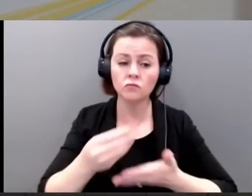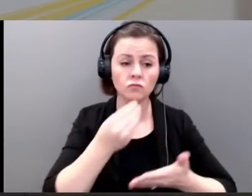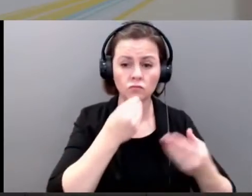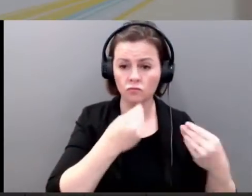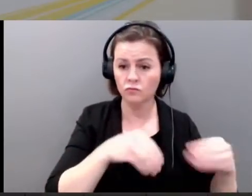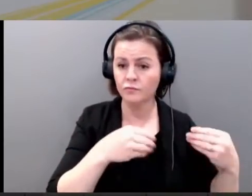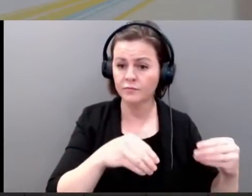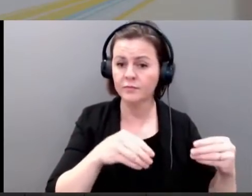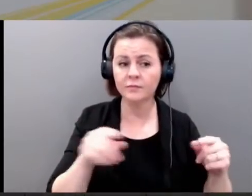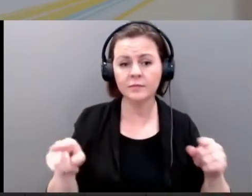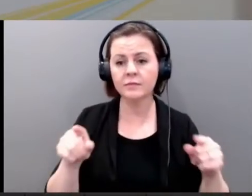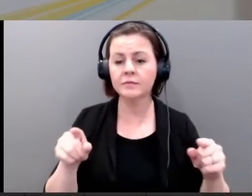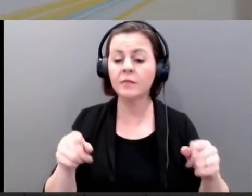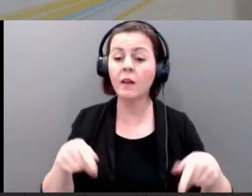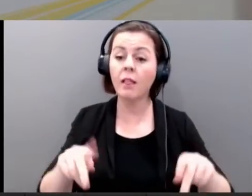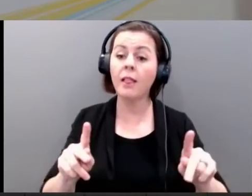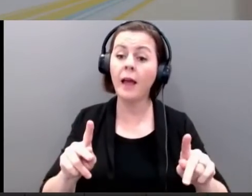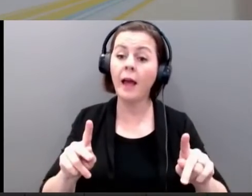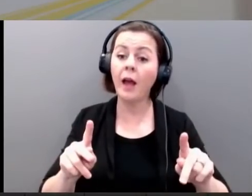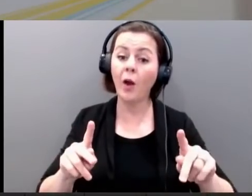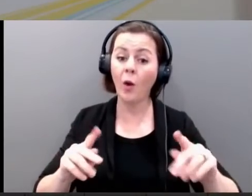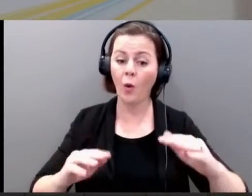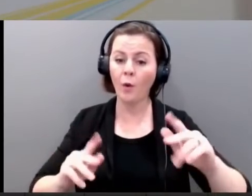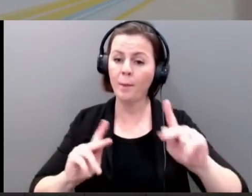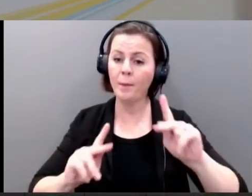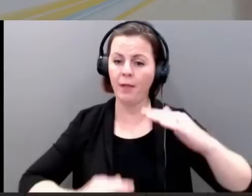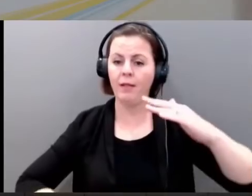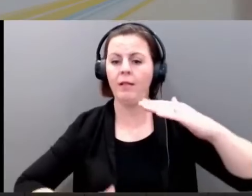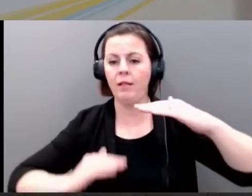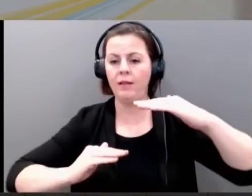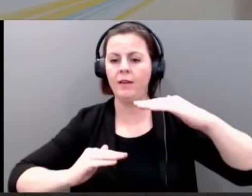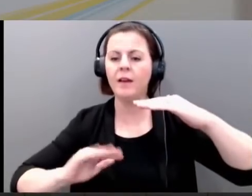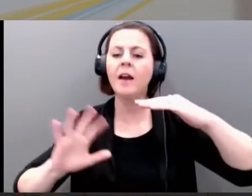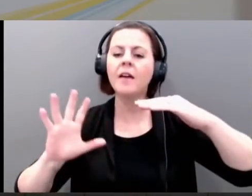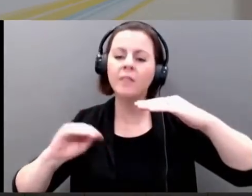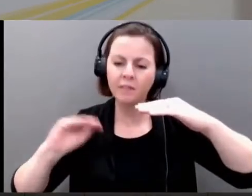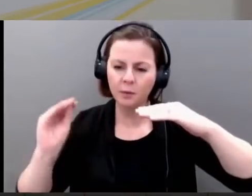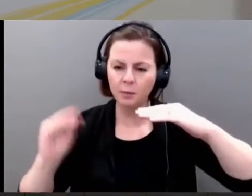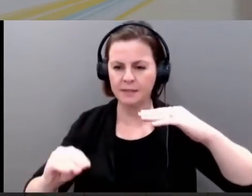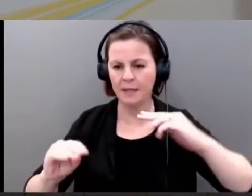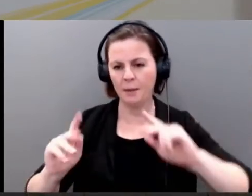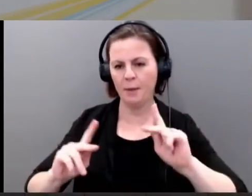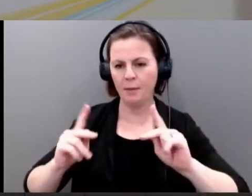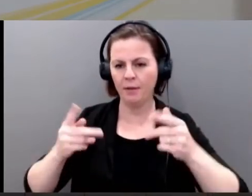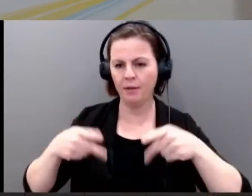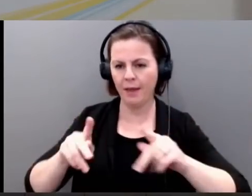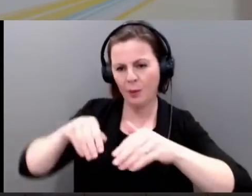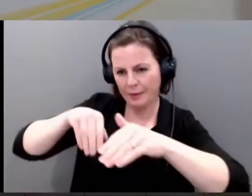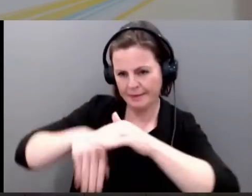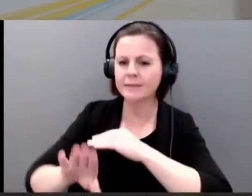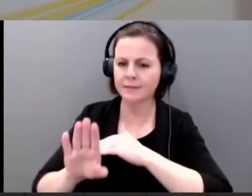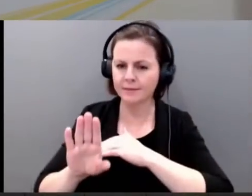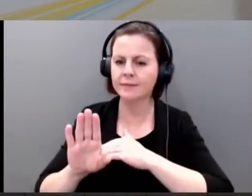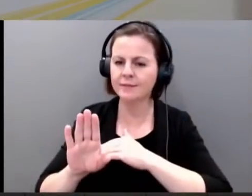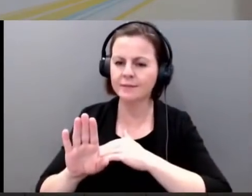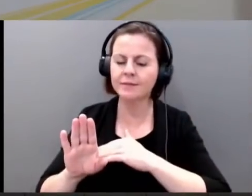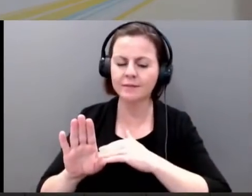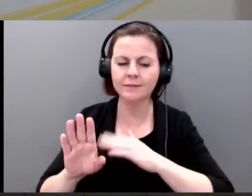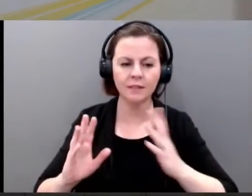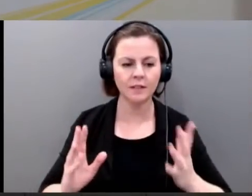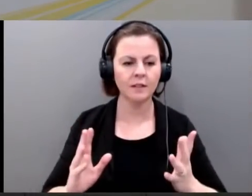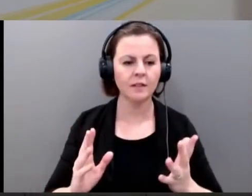need to be at 50% of their regular operating capacity. And we actually have